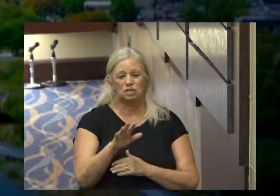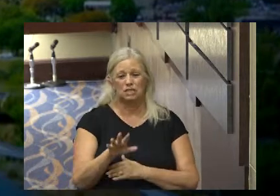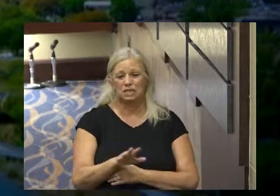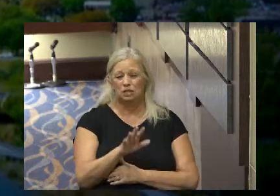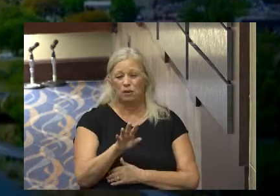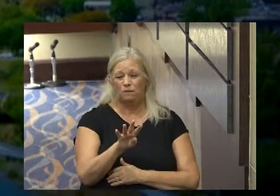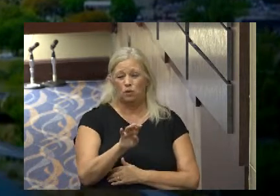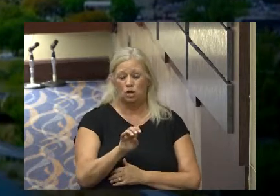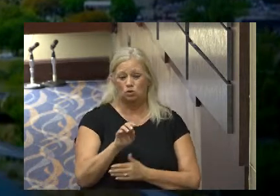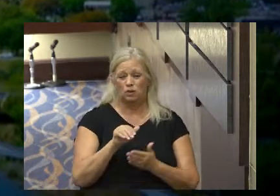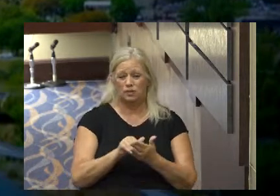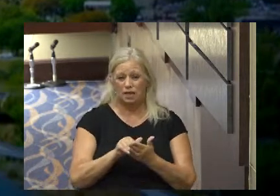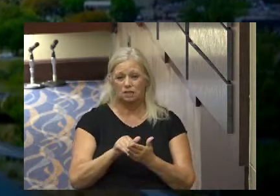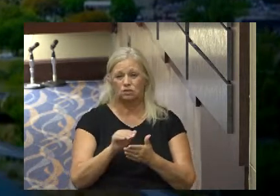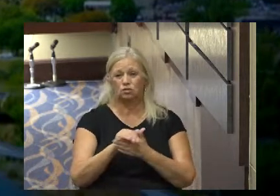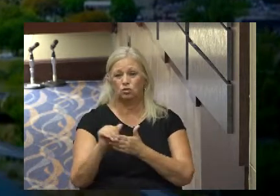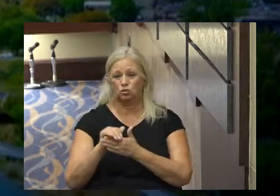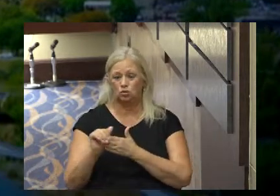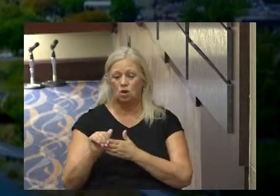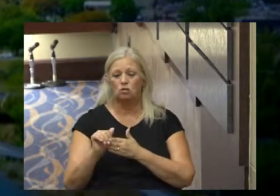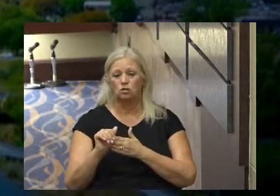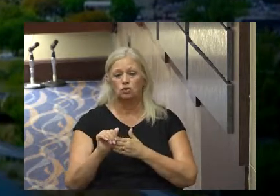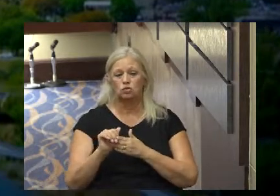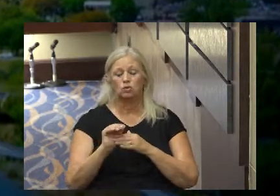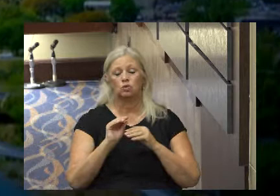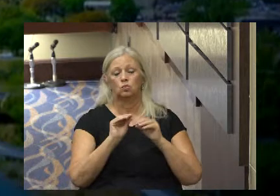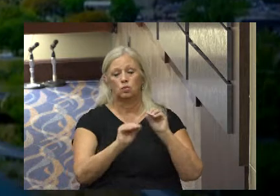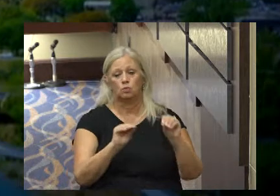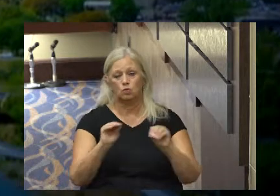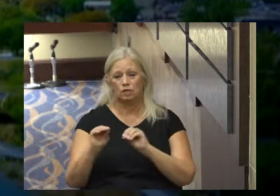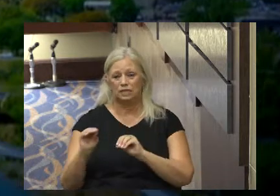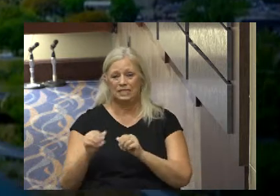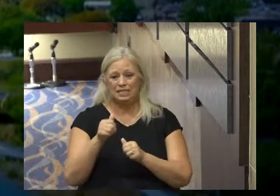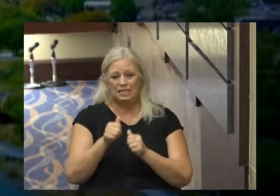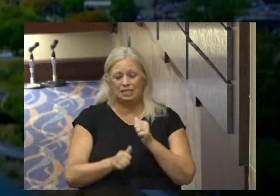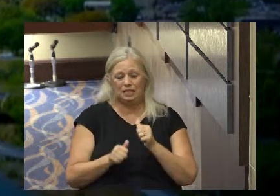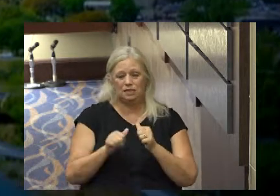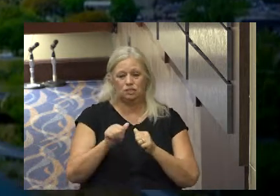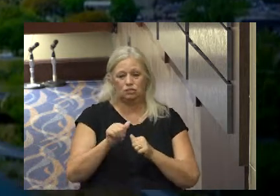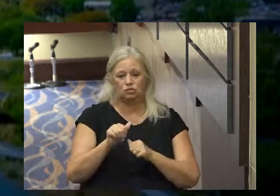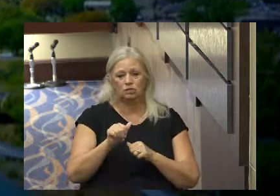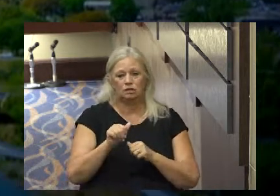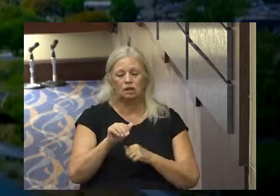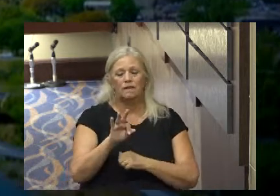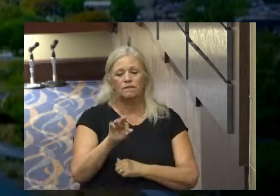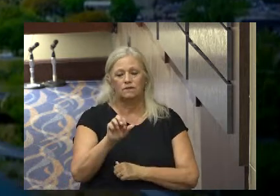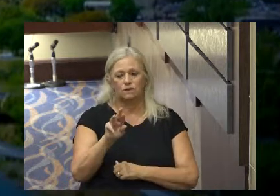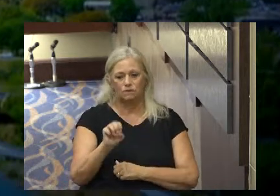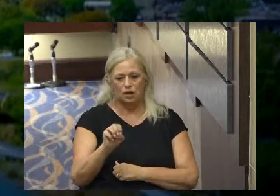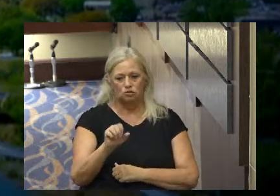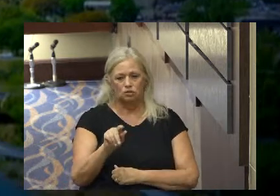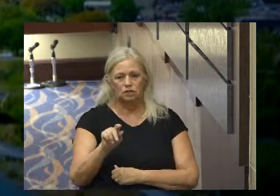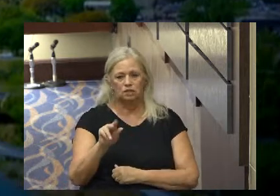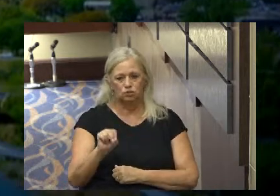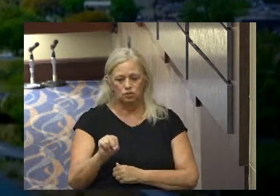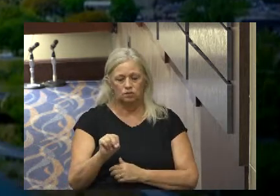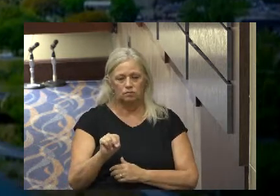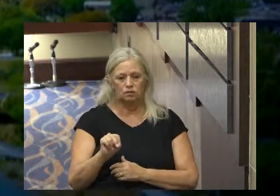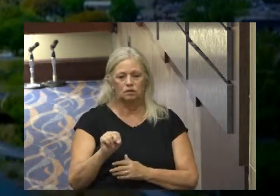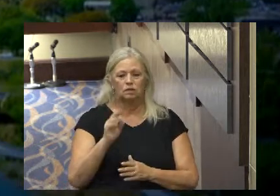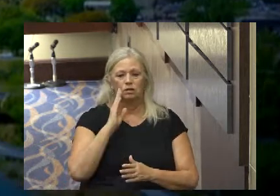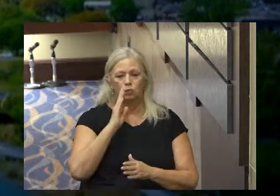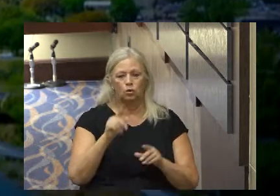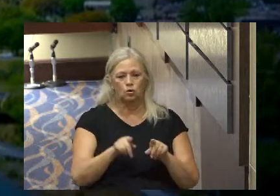be installed at all fire stations. It's really a state-of-the-art system that will reduce the number of steps required for the dispatcher